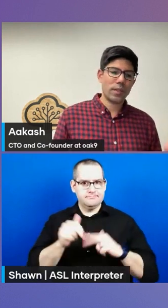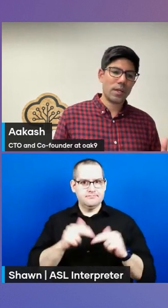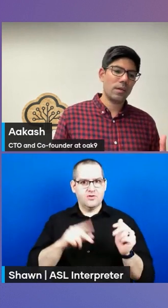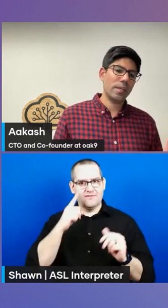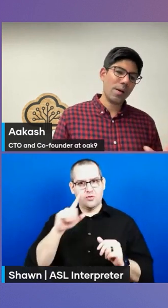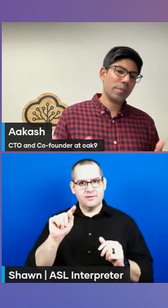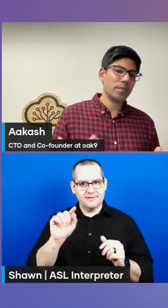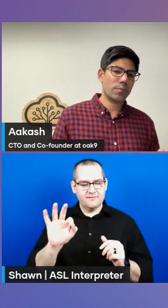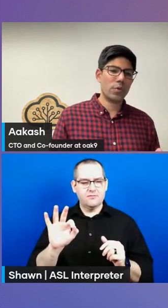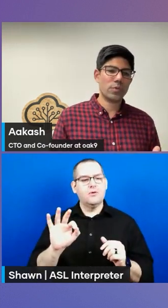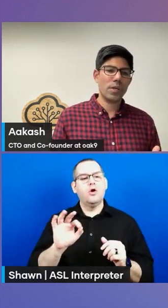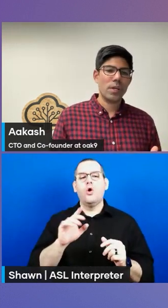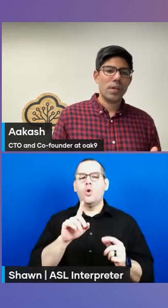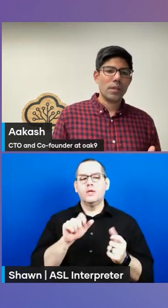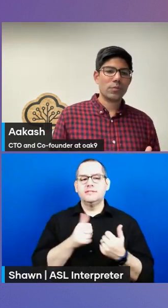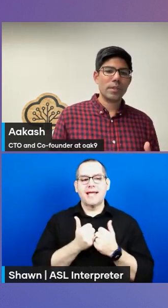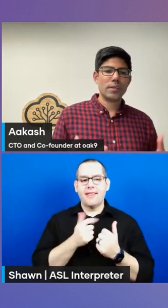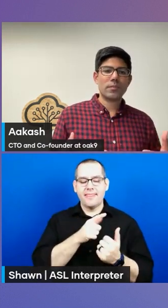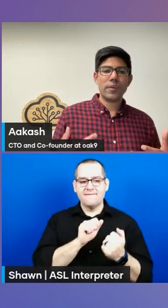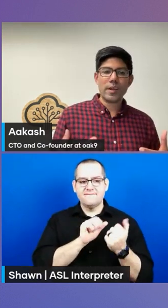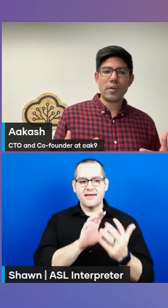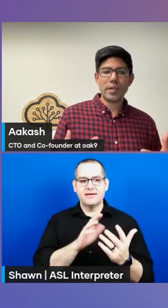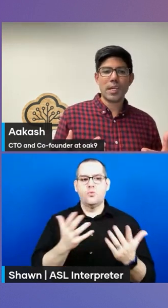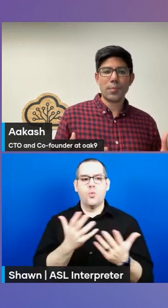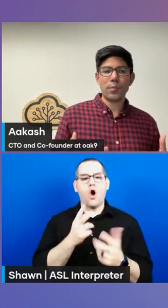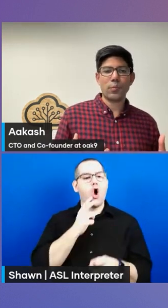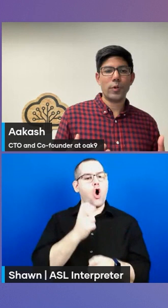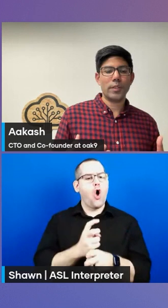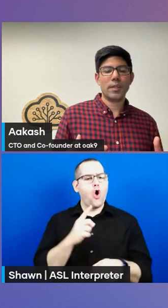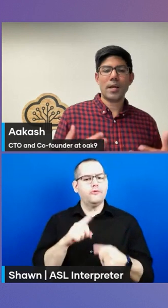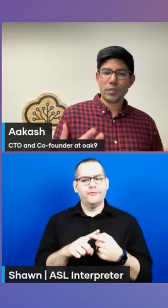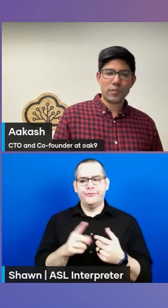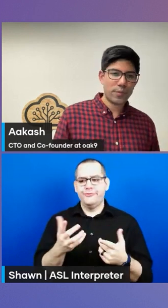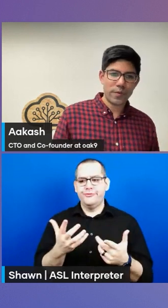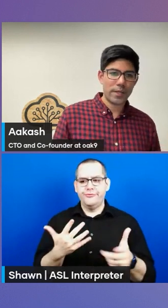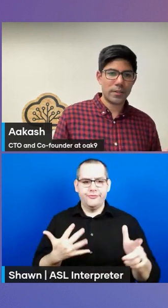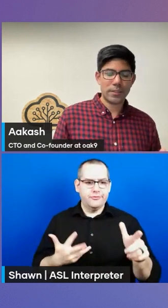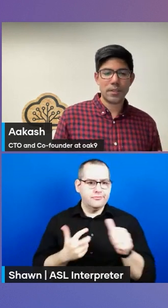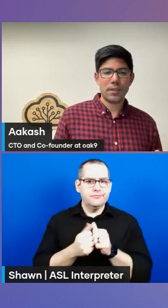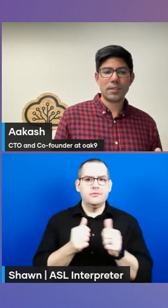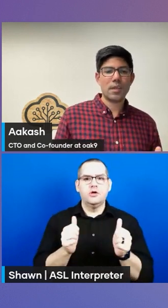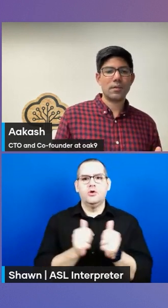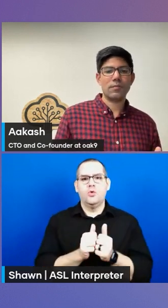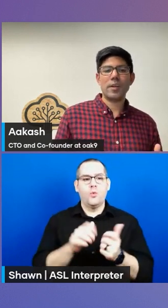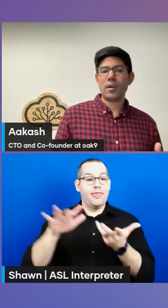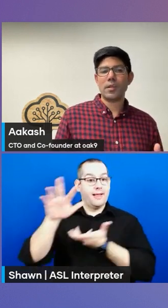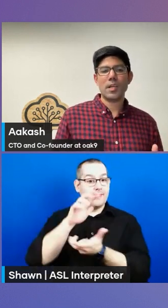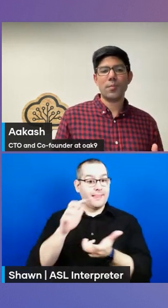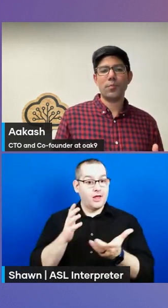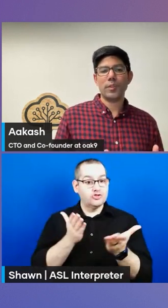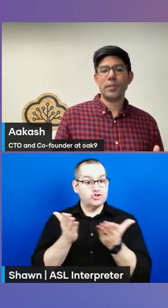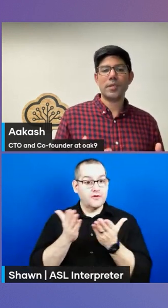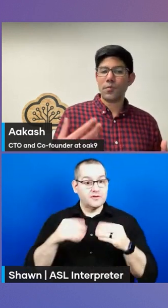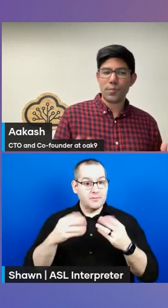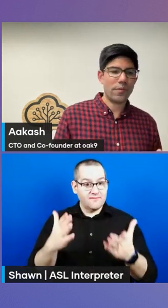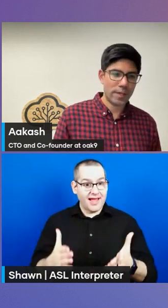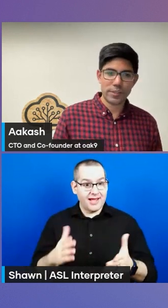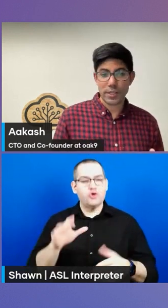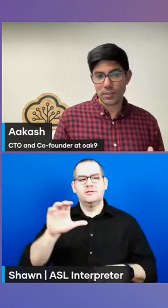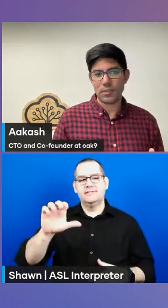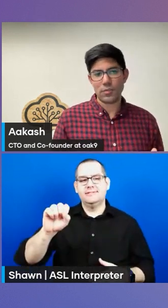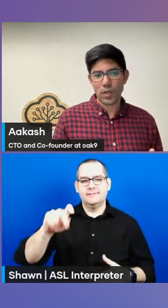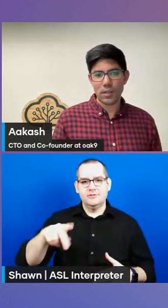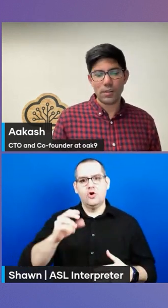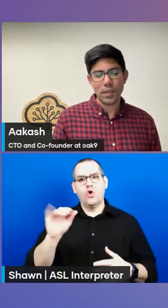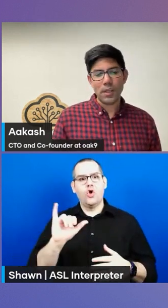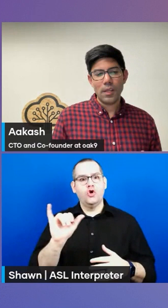face when they kind of adopt this approach is really, it's very hard to keep up with cloud service providers, and it's very hard to keep up with the Terraform provider